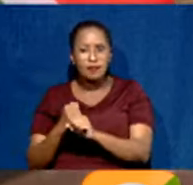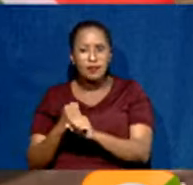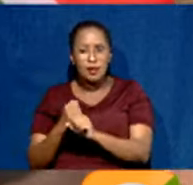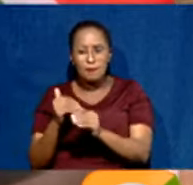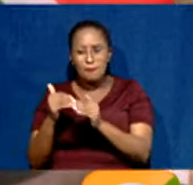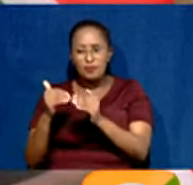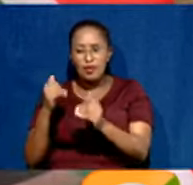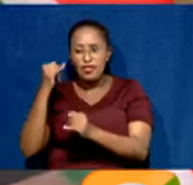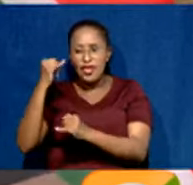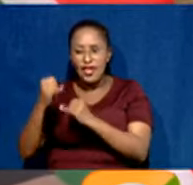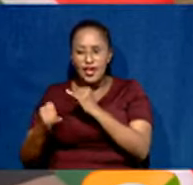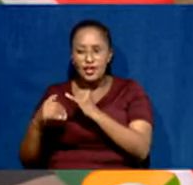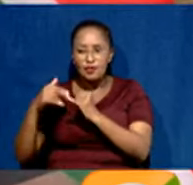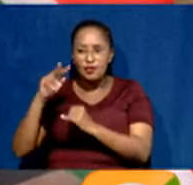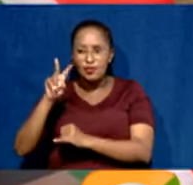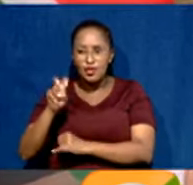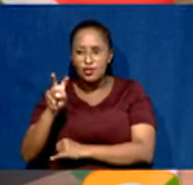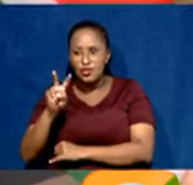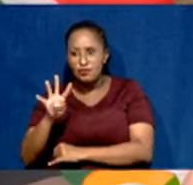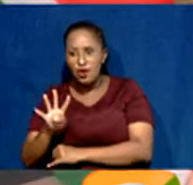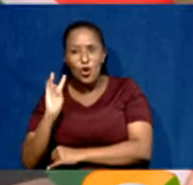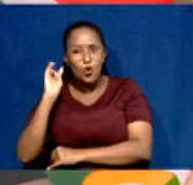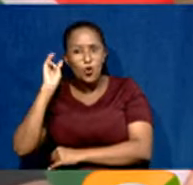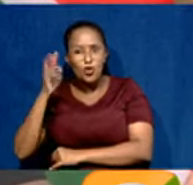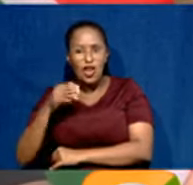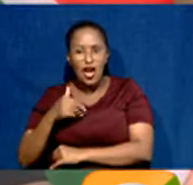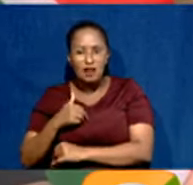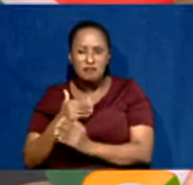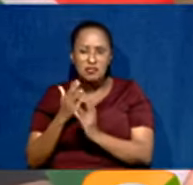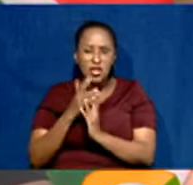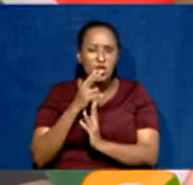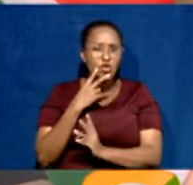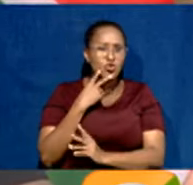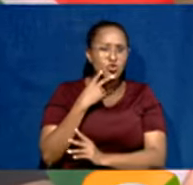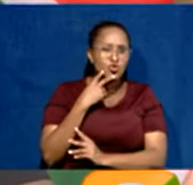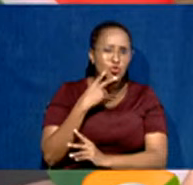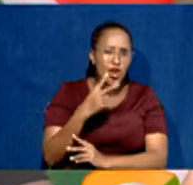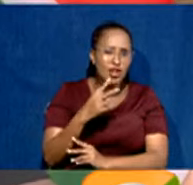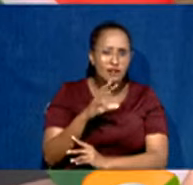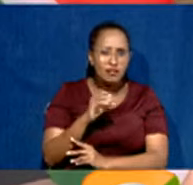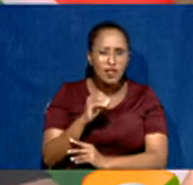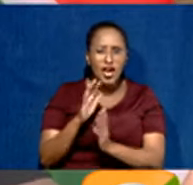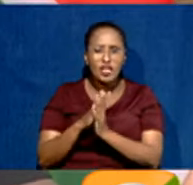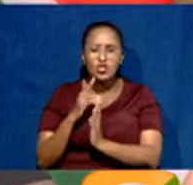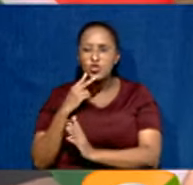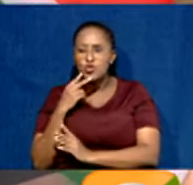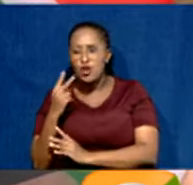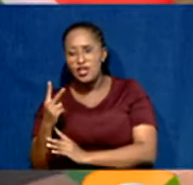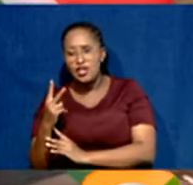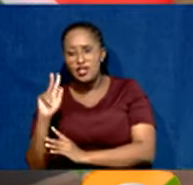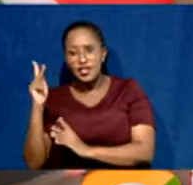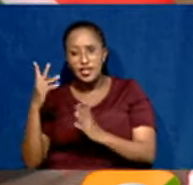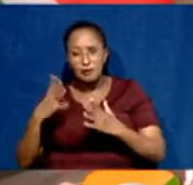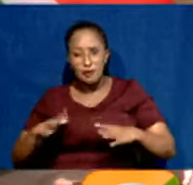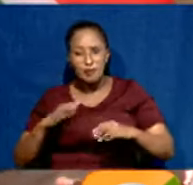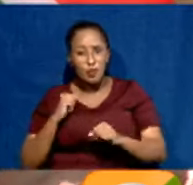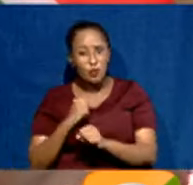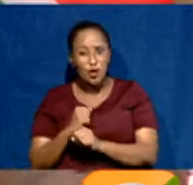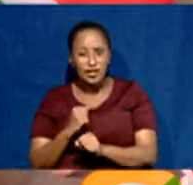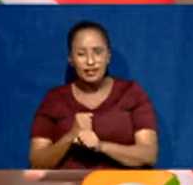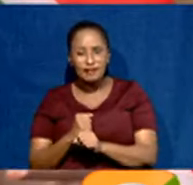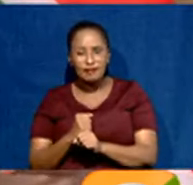the end of next year, we will have between 200 and 250,000 Kenyans working. So